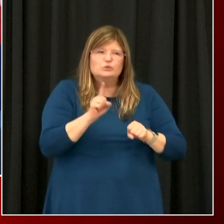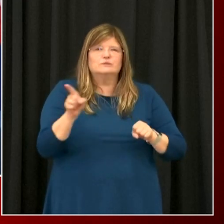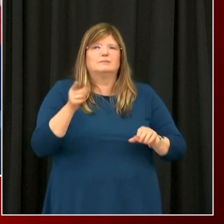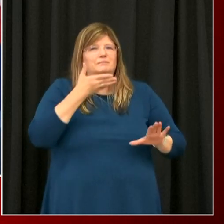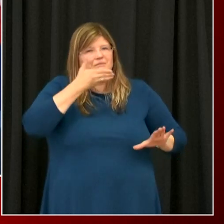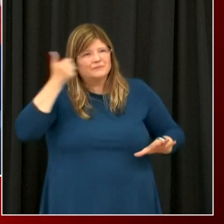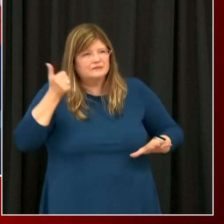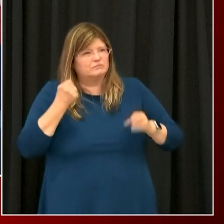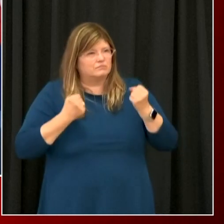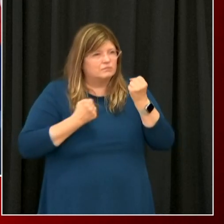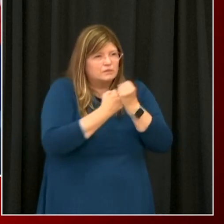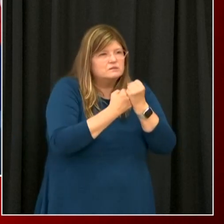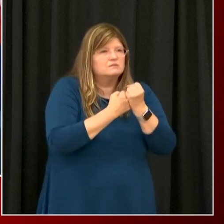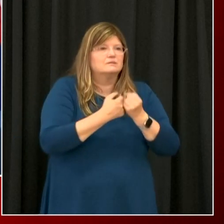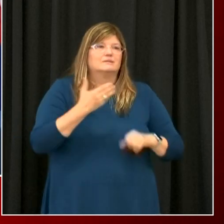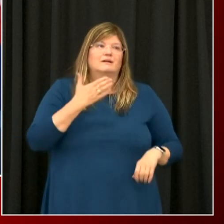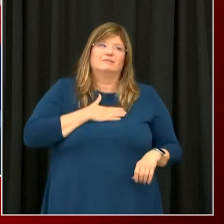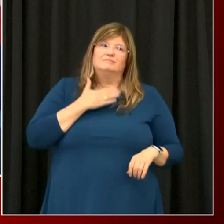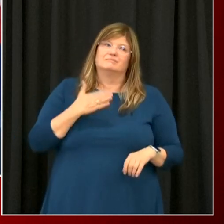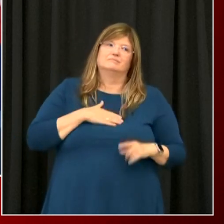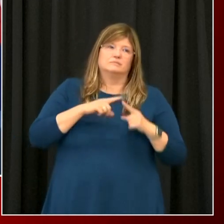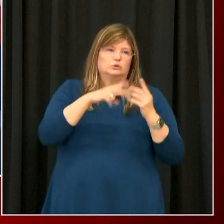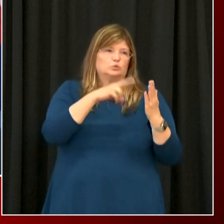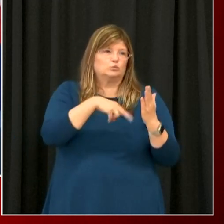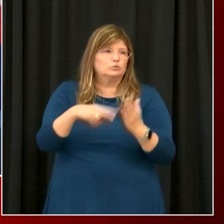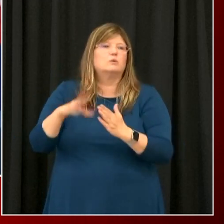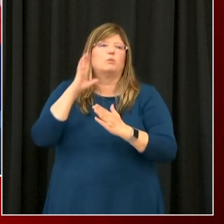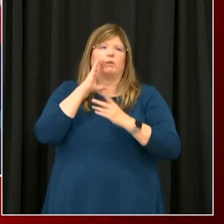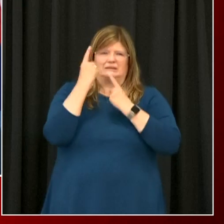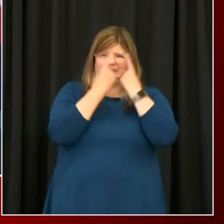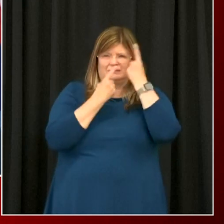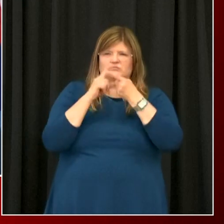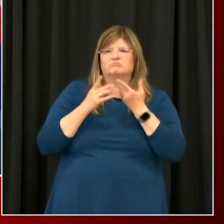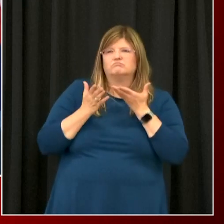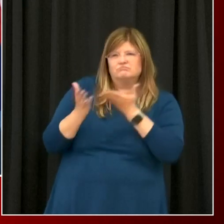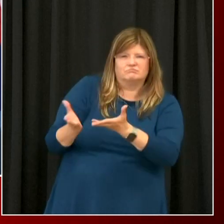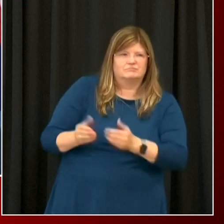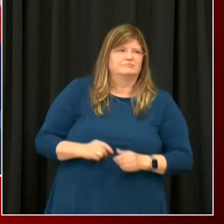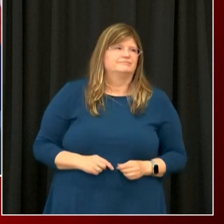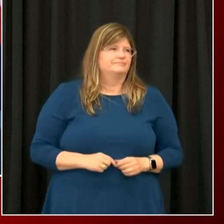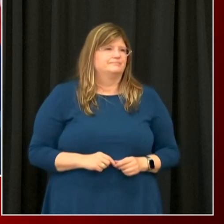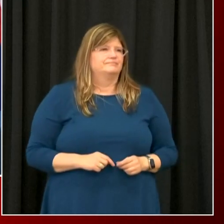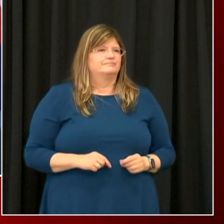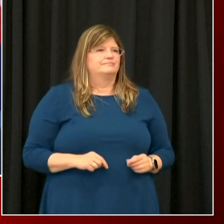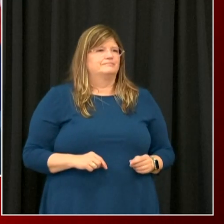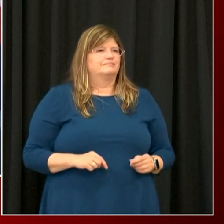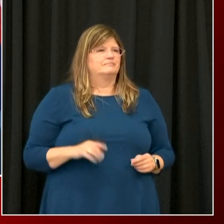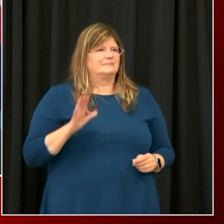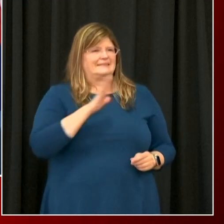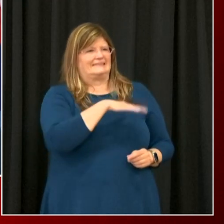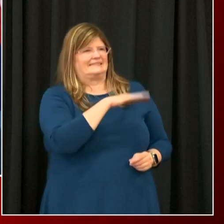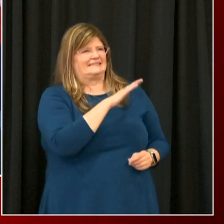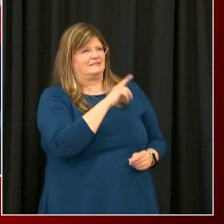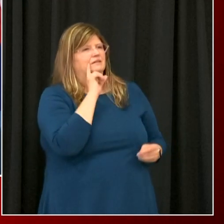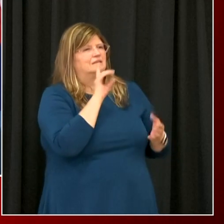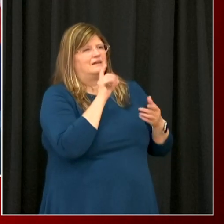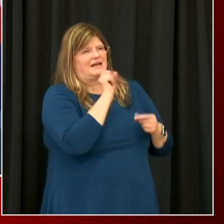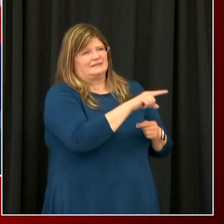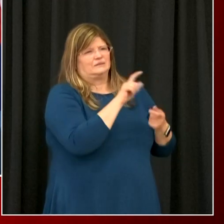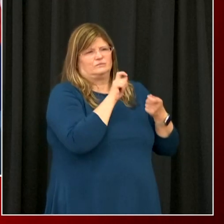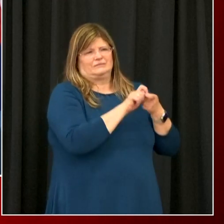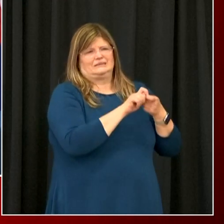happy to review and consider what's on the table. Can I just ask specifically about the idea of requiring disclosing